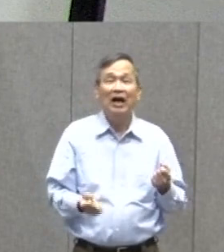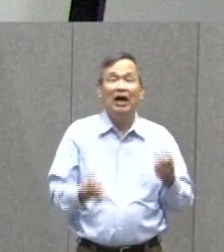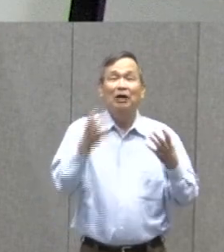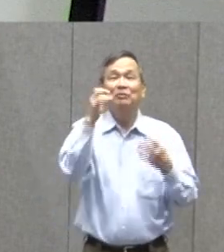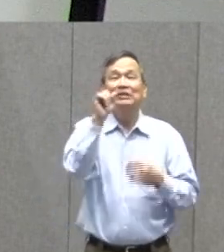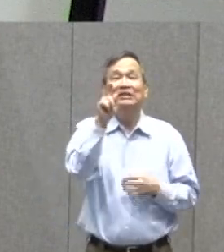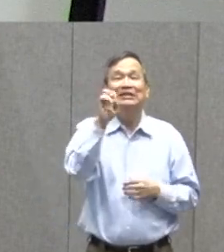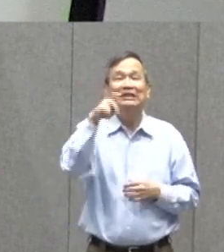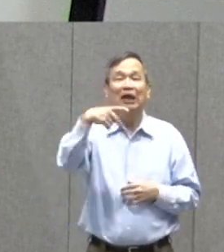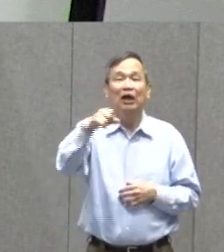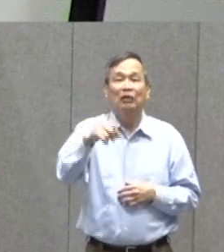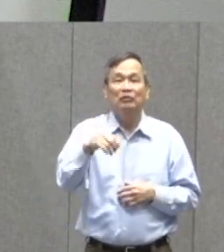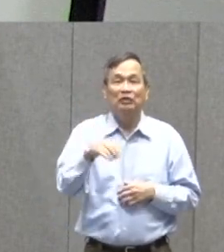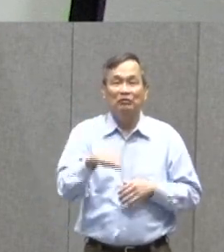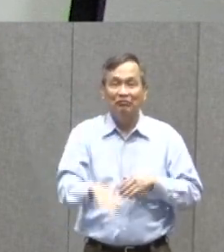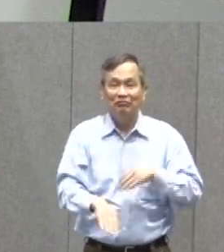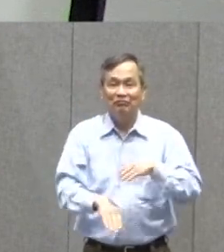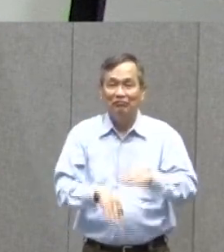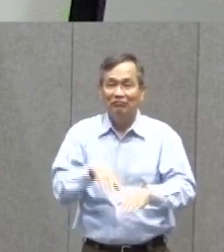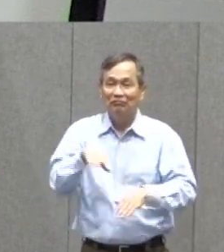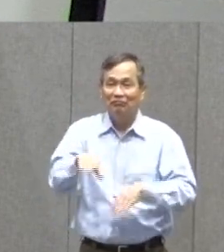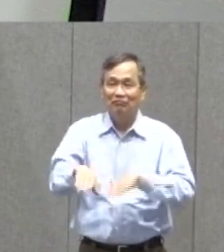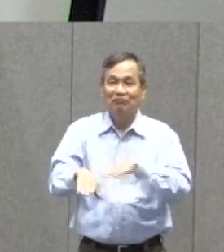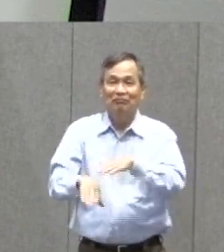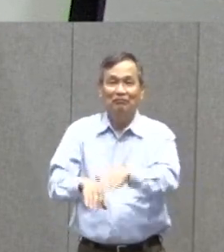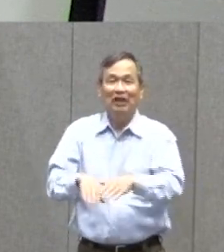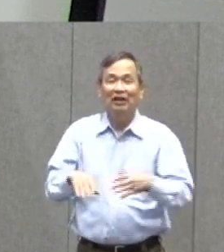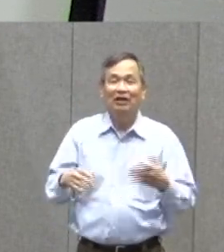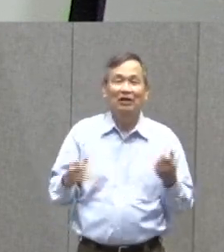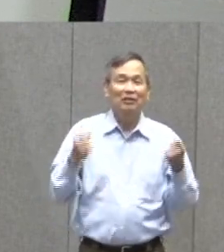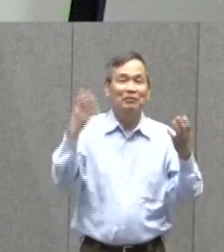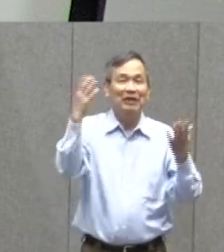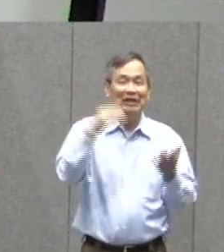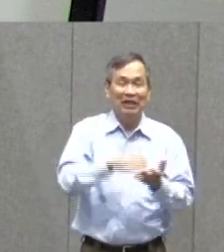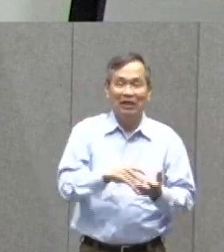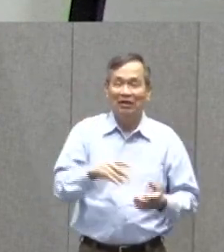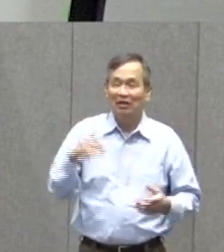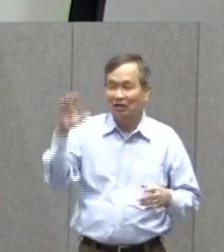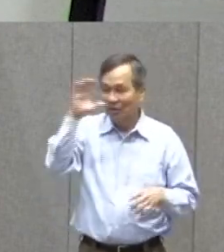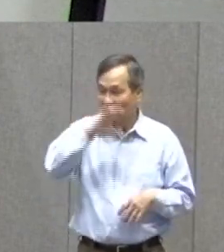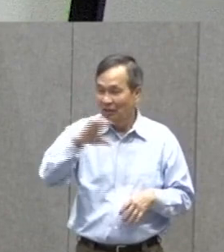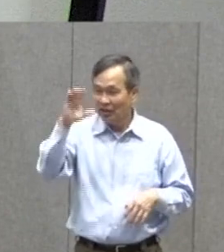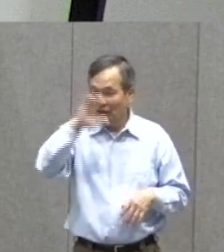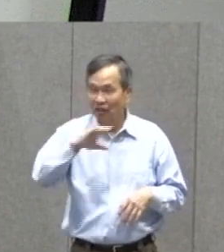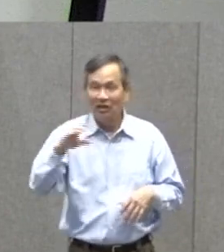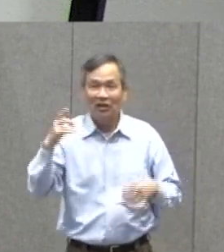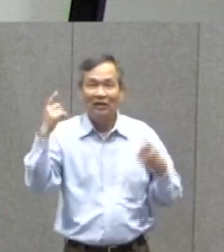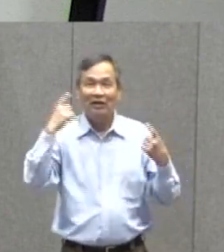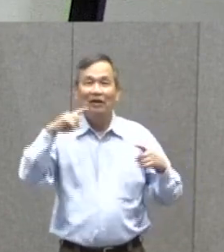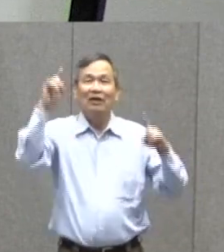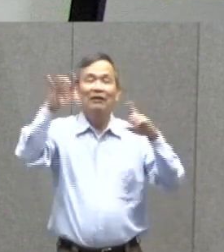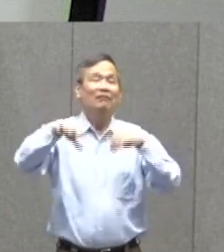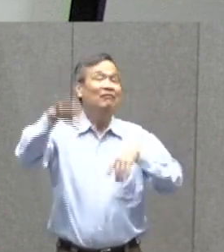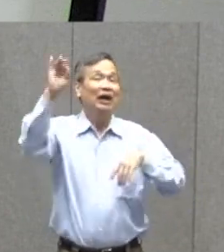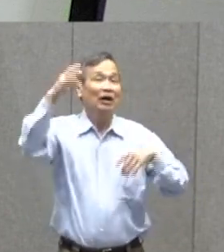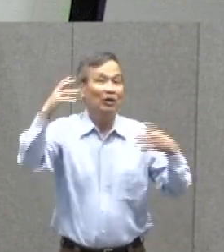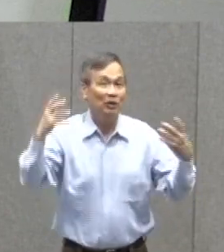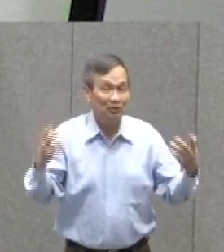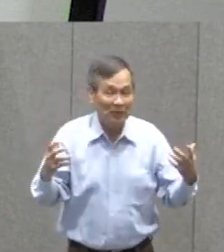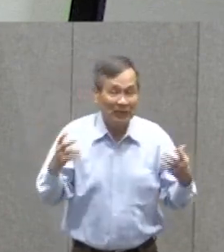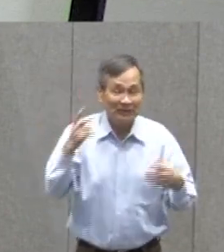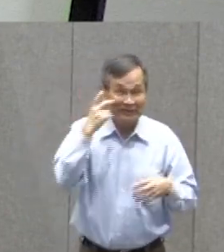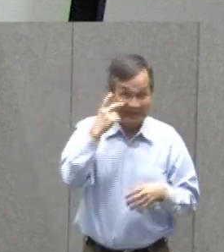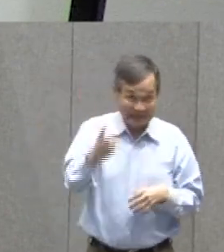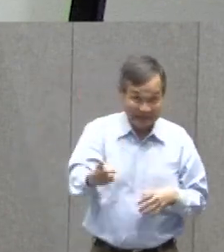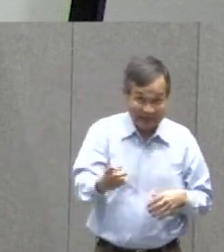look around this land until the day we found. What did they find? If you look